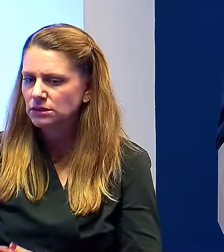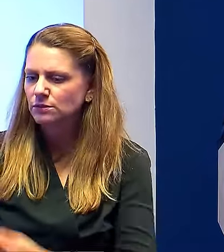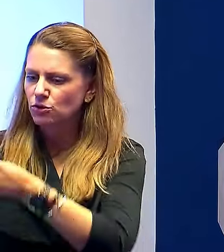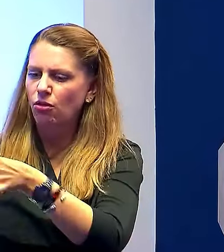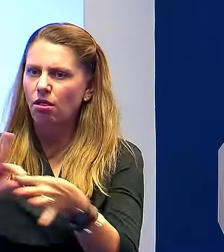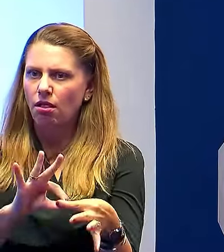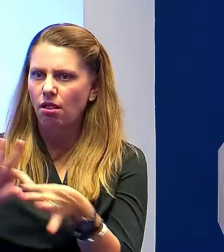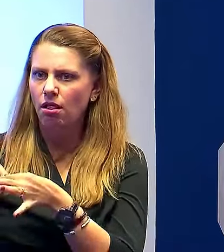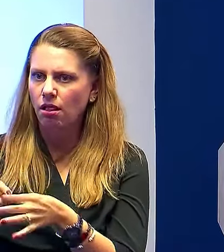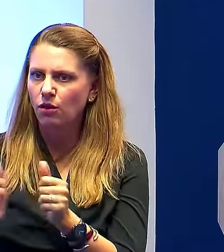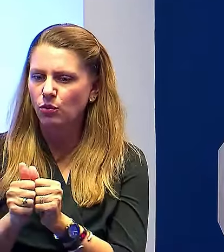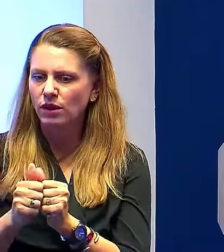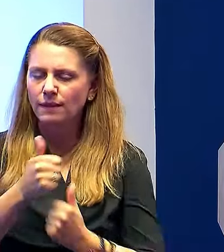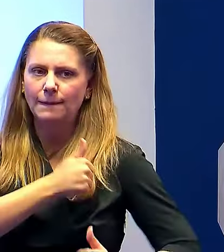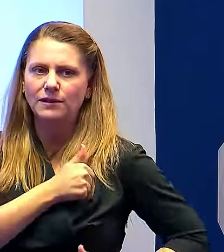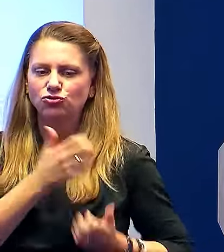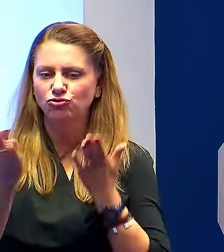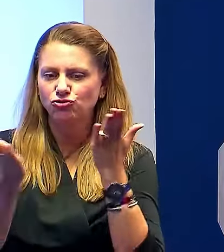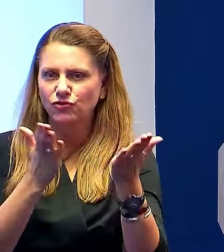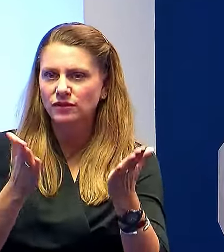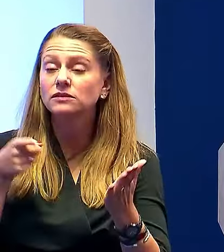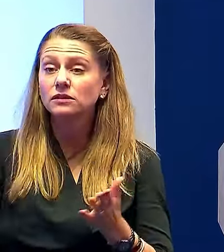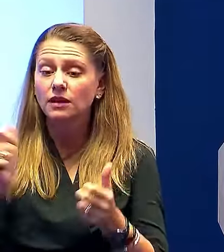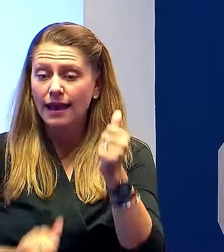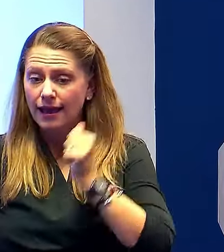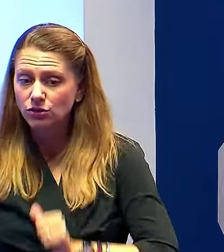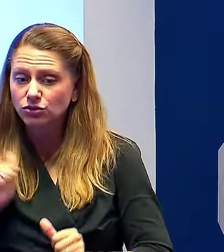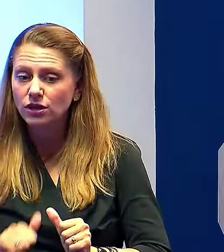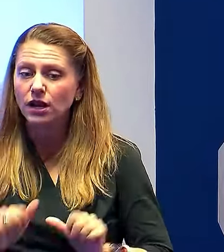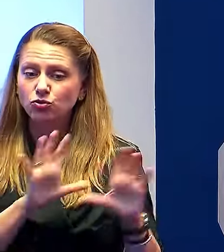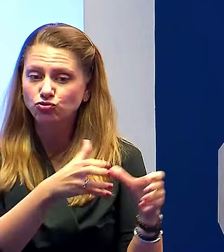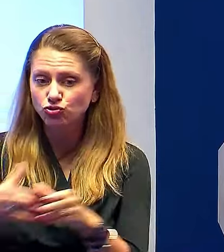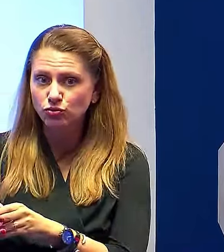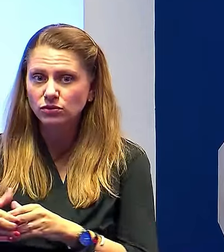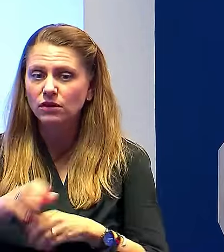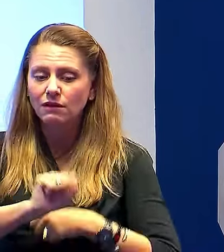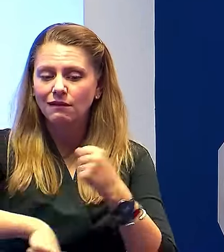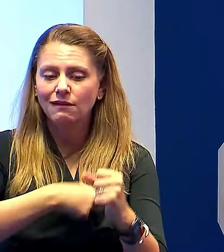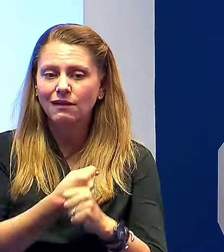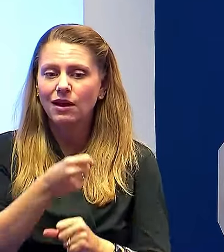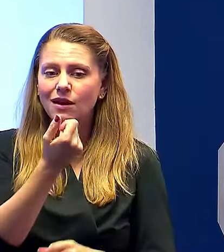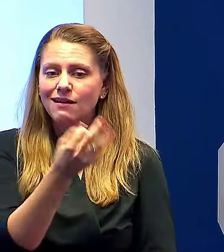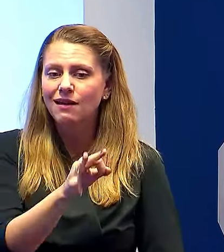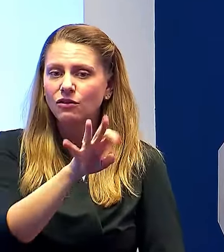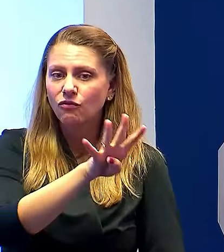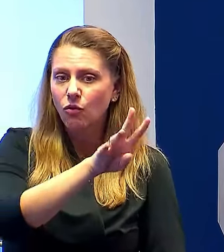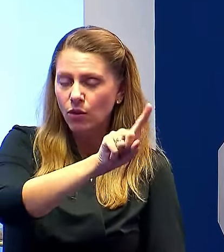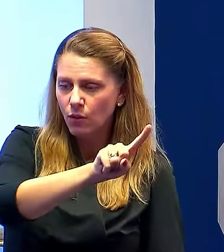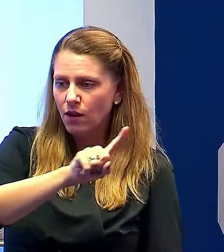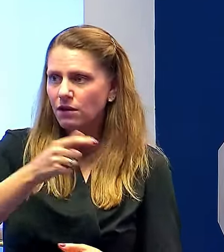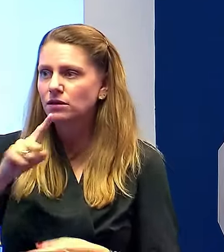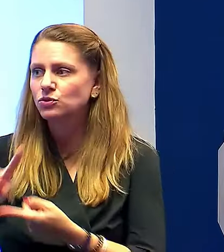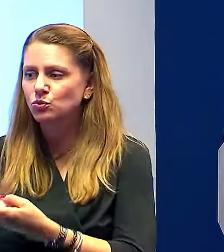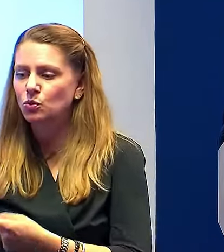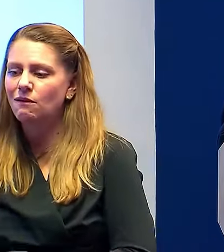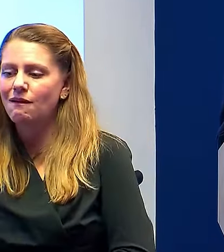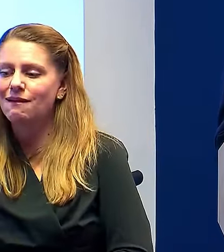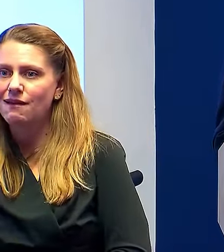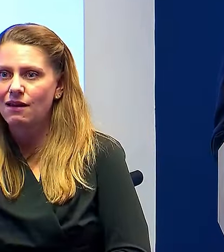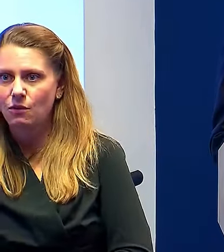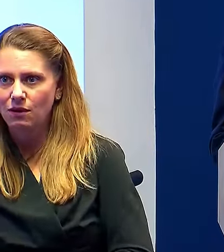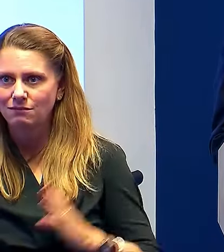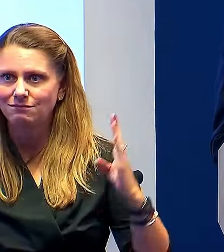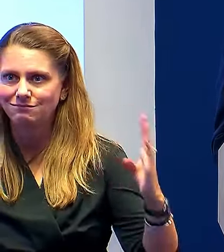He entertained troops on USO tours from 1941 to 1991, 50 years of laughter